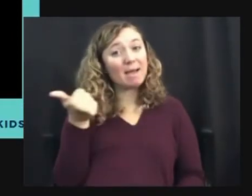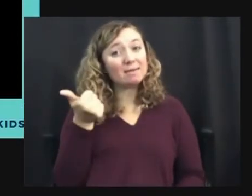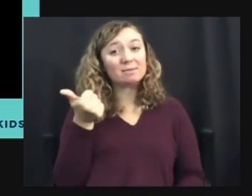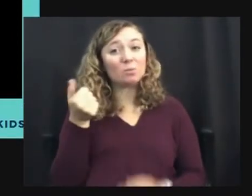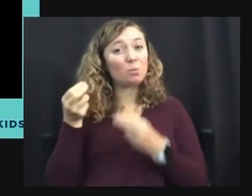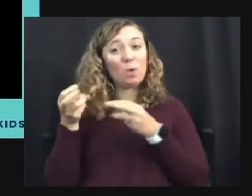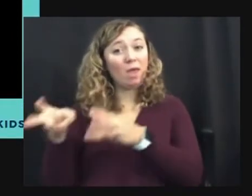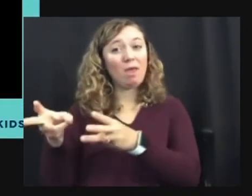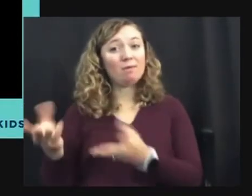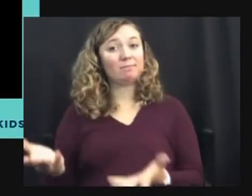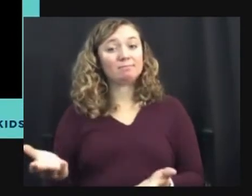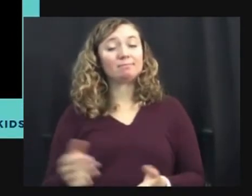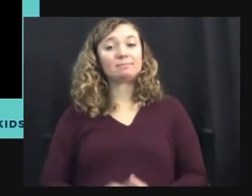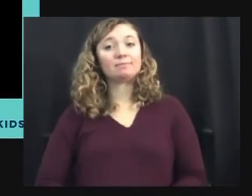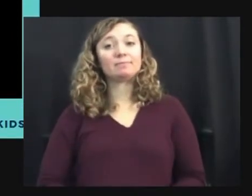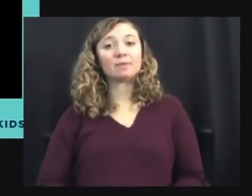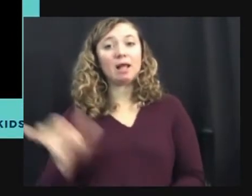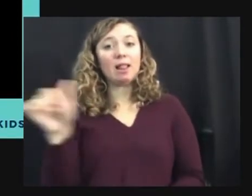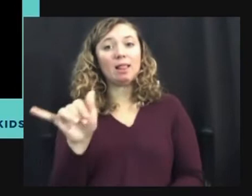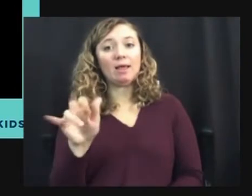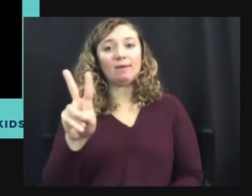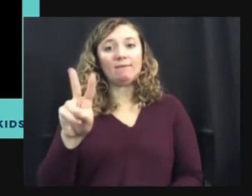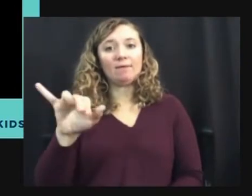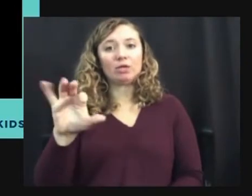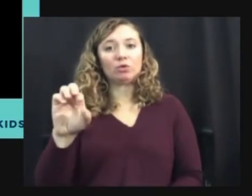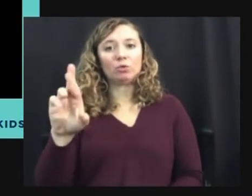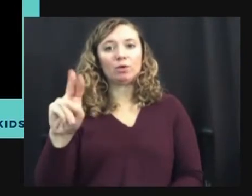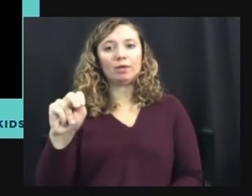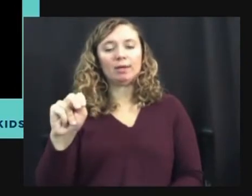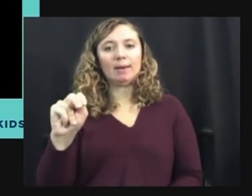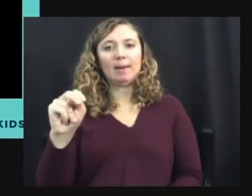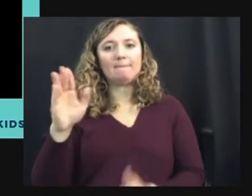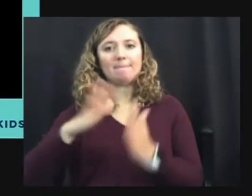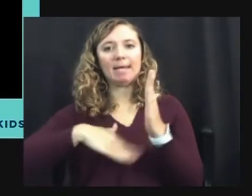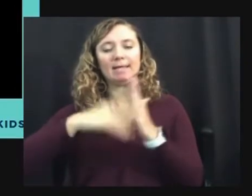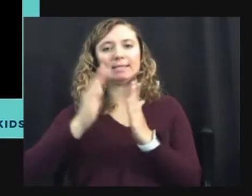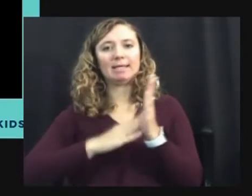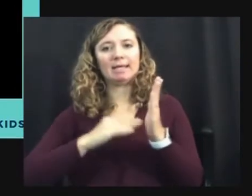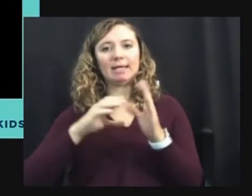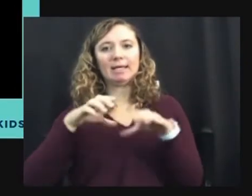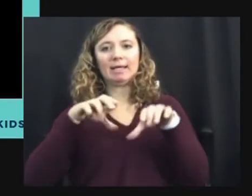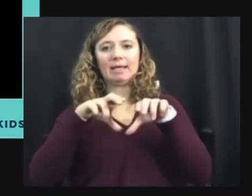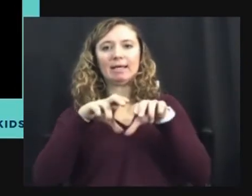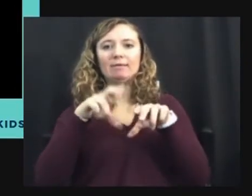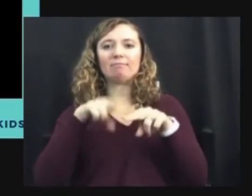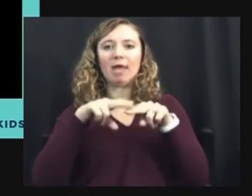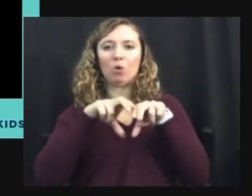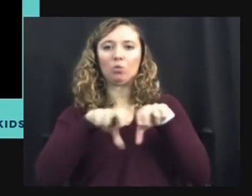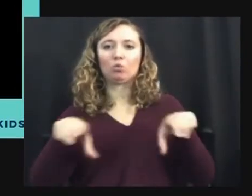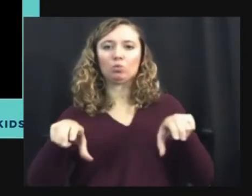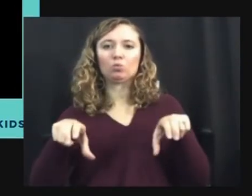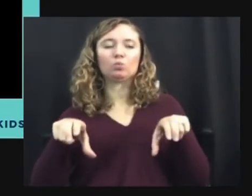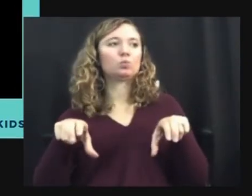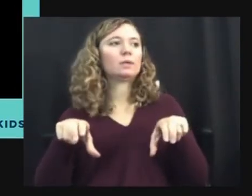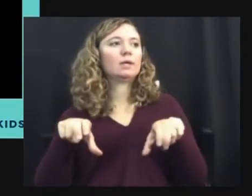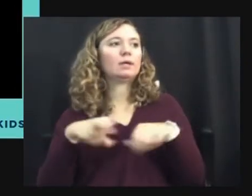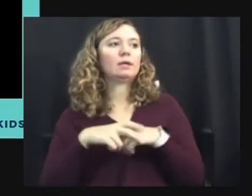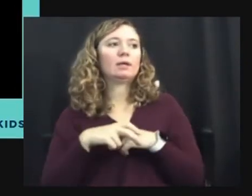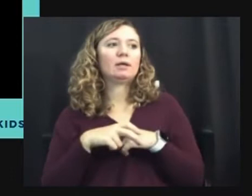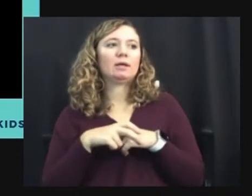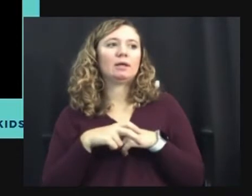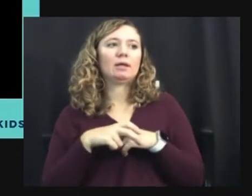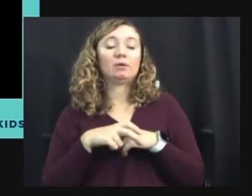take. Like the Victorian fainting couch, that was a necessity because it became